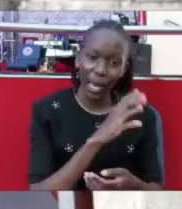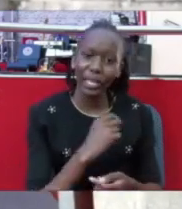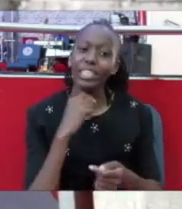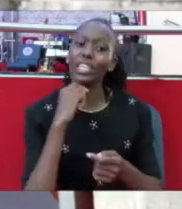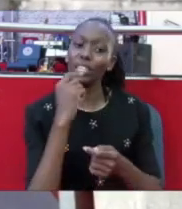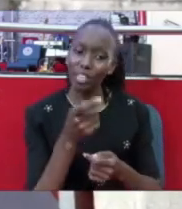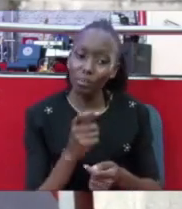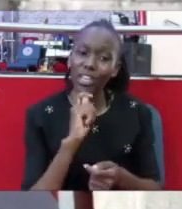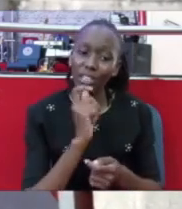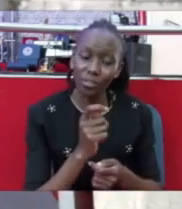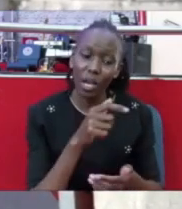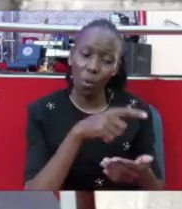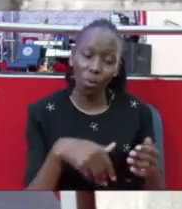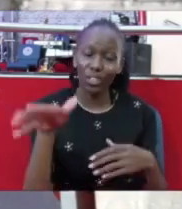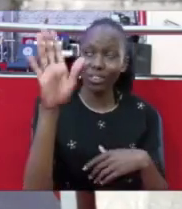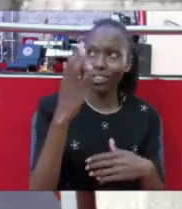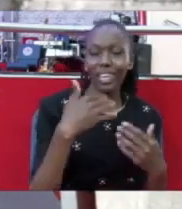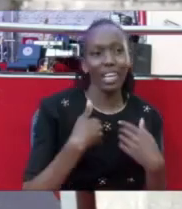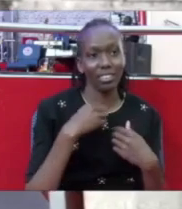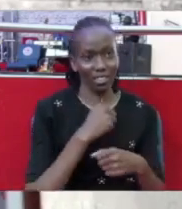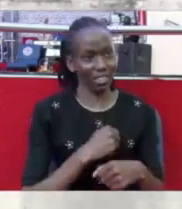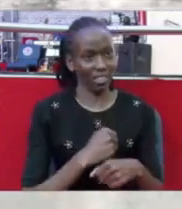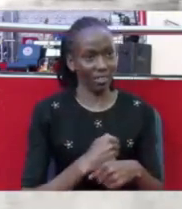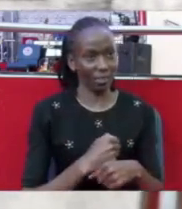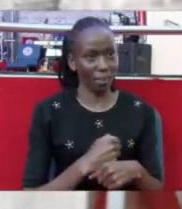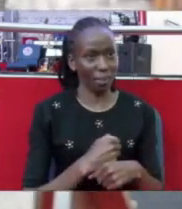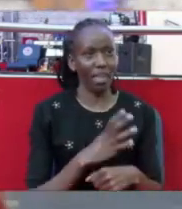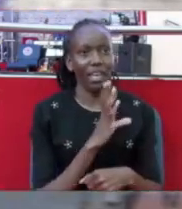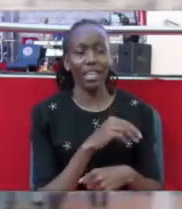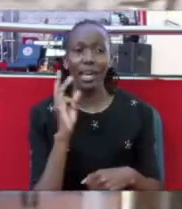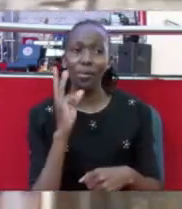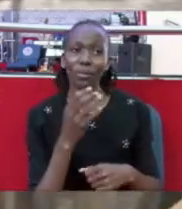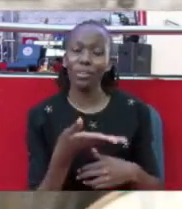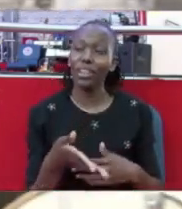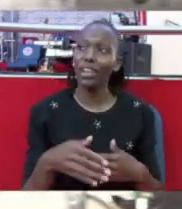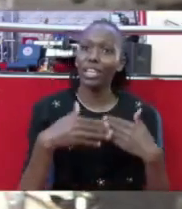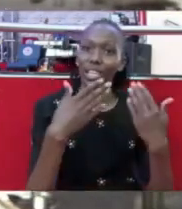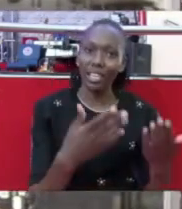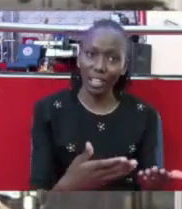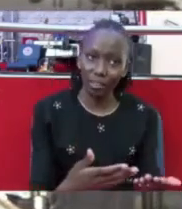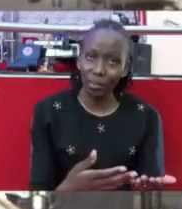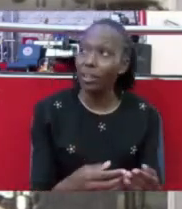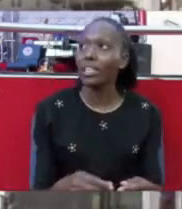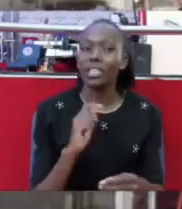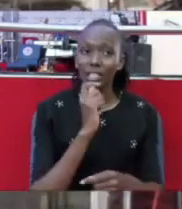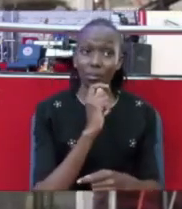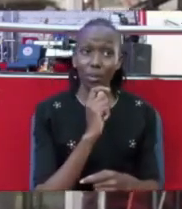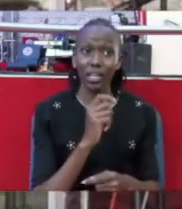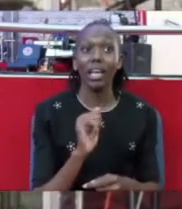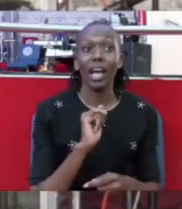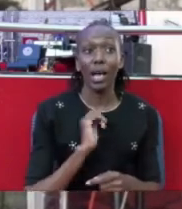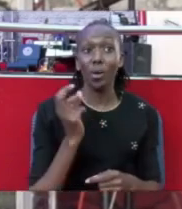about what God has done. And as I give a testimony, I am going with an offering. Na nikitoa ushuhuda ninaenda